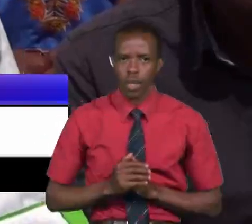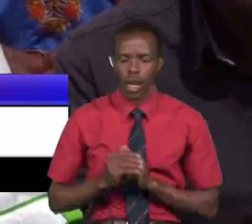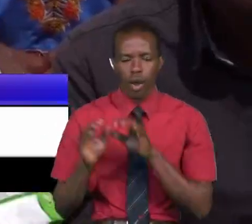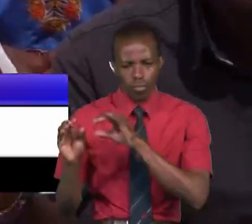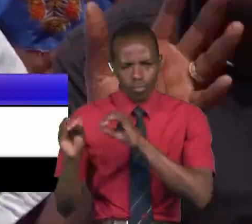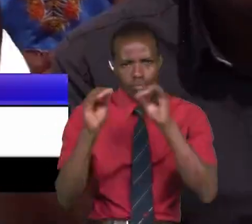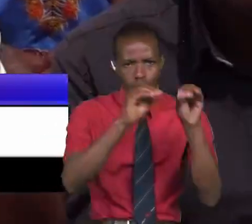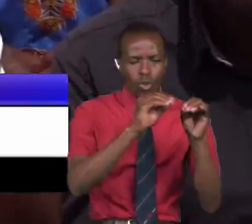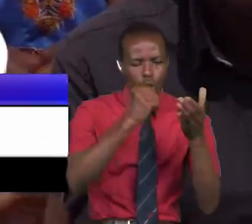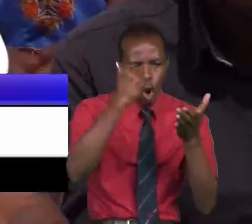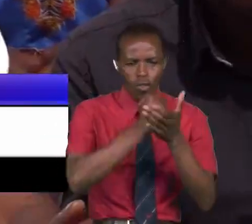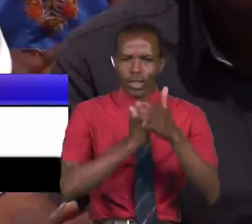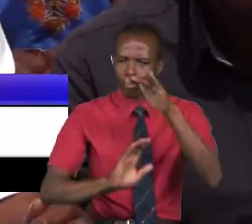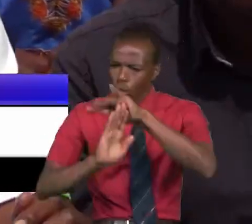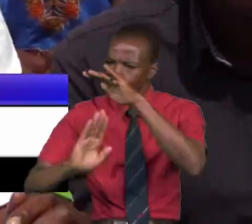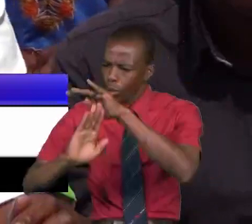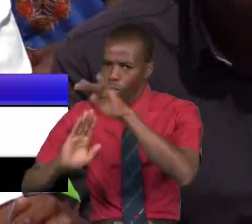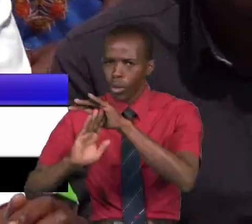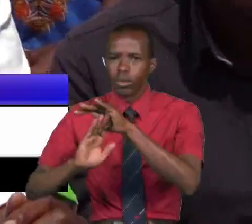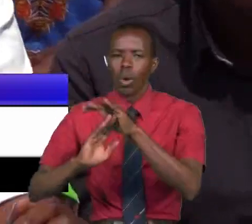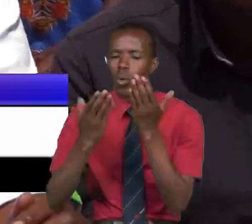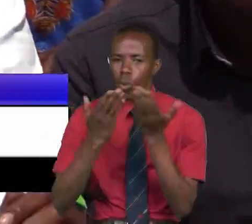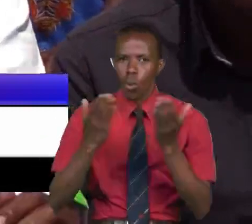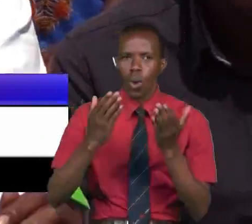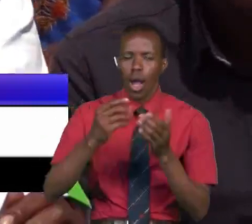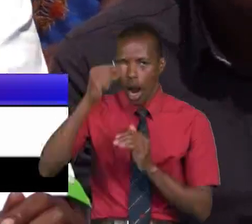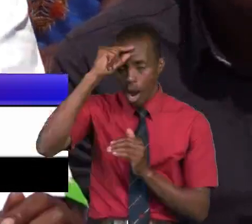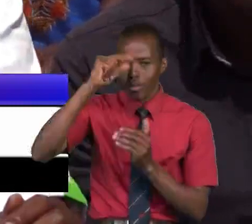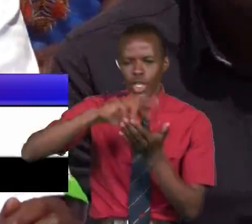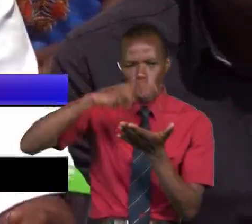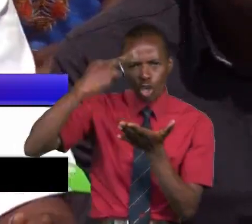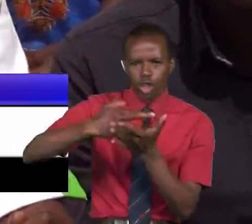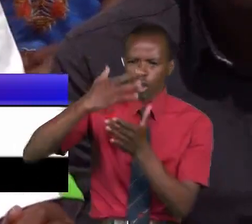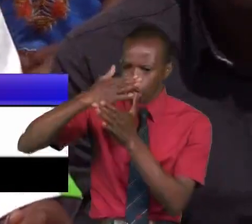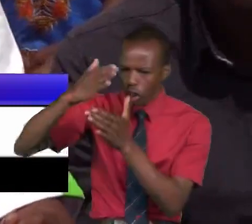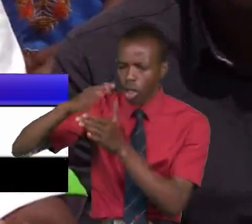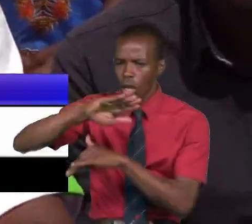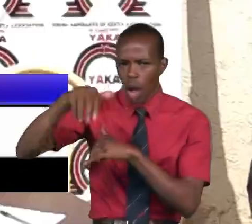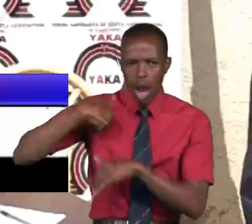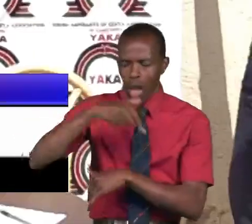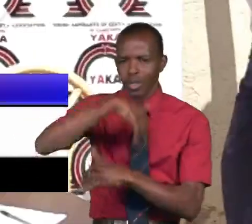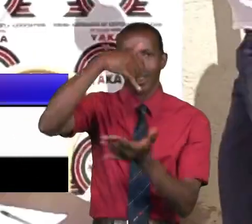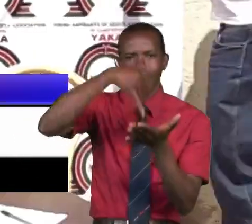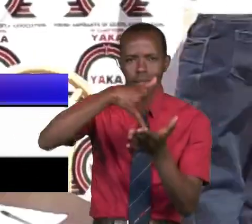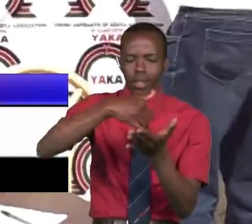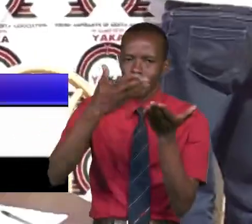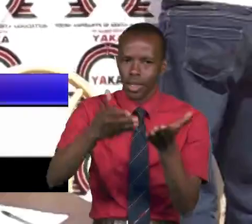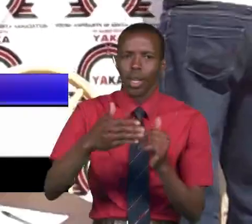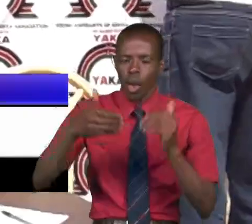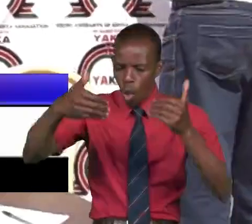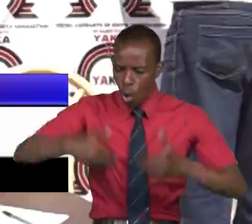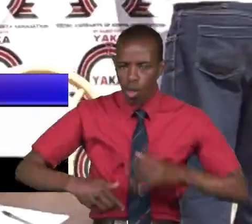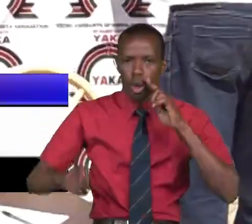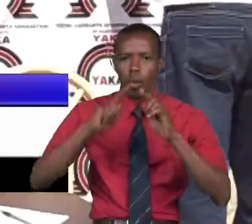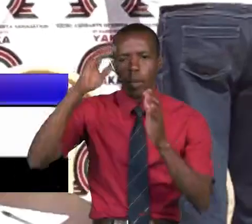kule mbele kwa maofisi ile kubwa ili mahali mali ya serikali inagawanywa, wacha tu hapo. The young people spoke